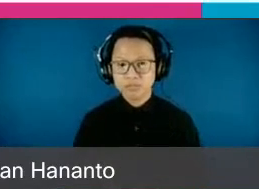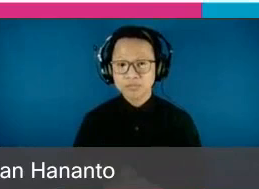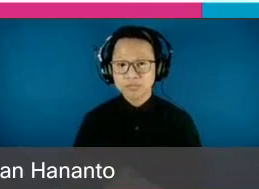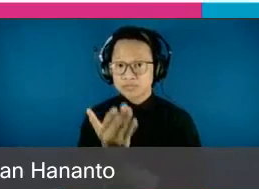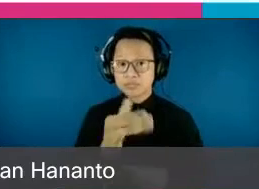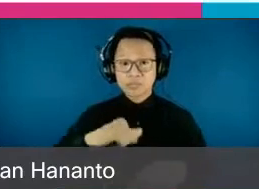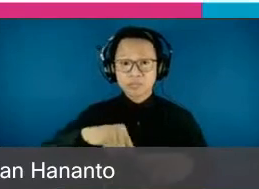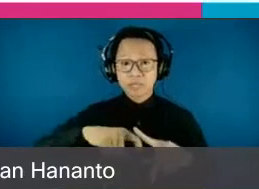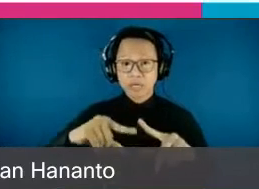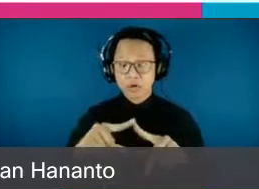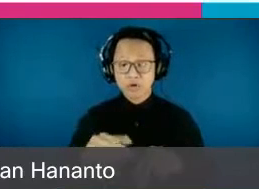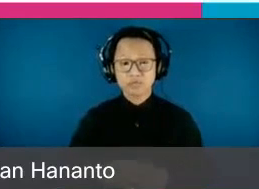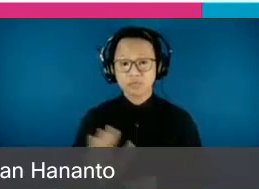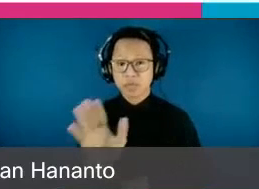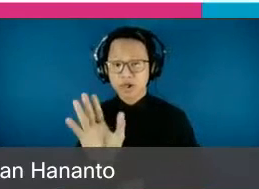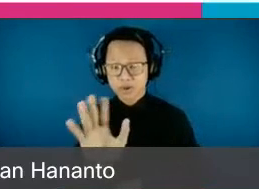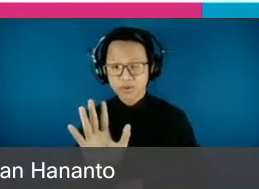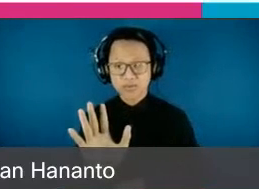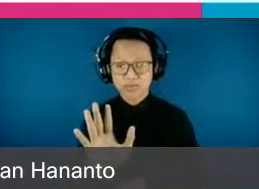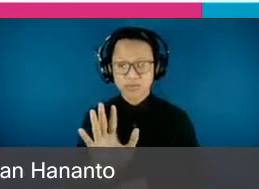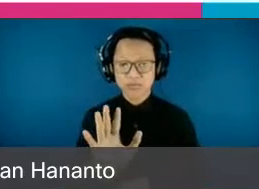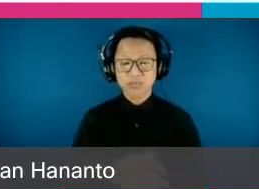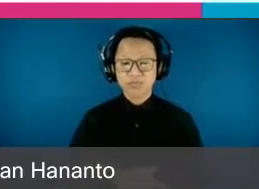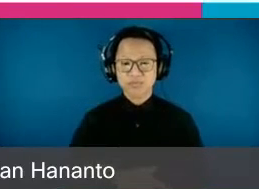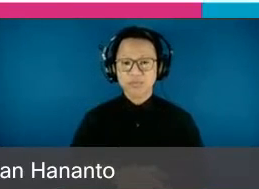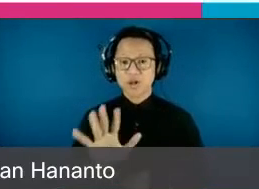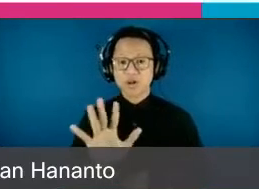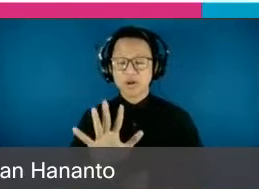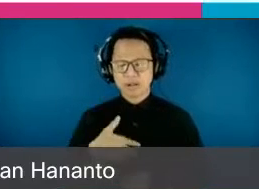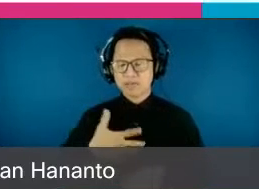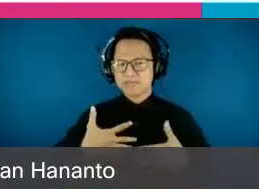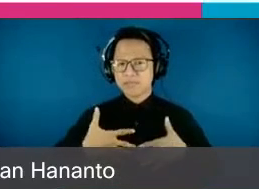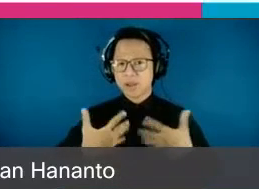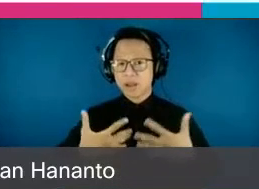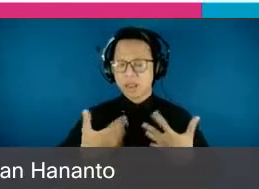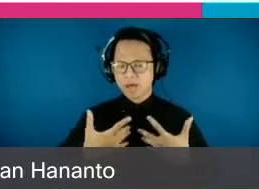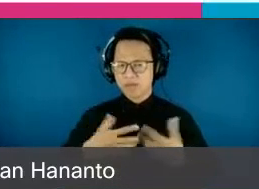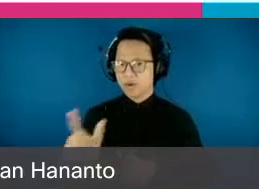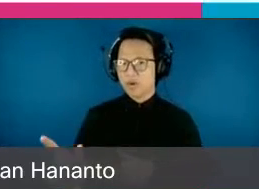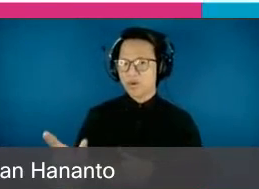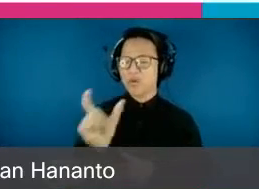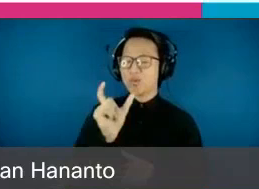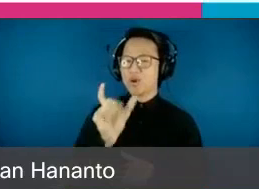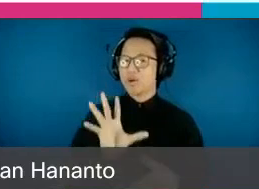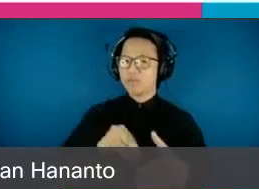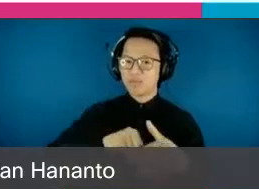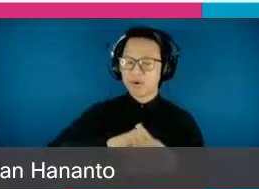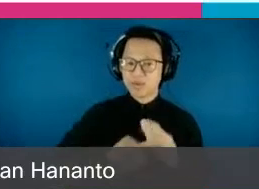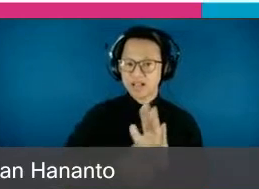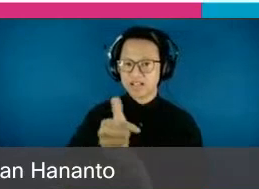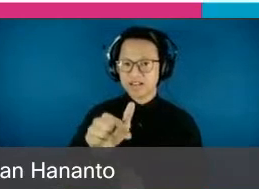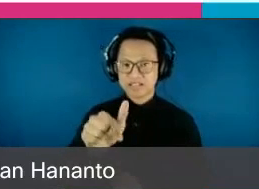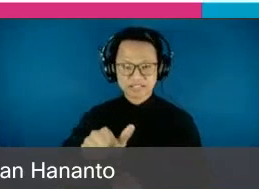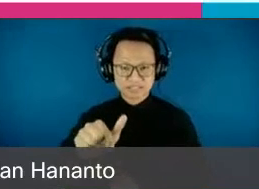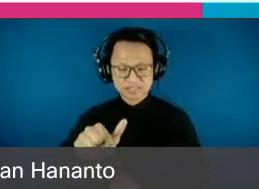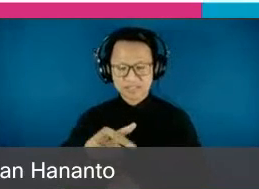Thank you, Luke. Hello, for everyone. I'm very happy to be invited to join this event.